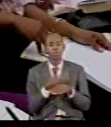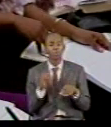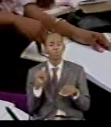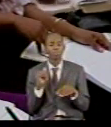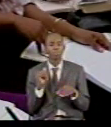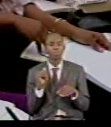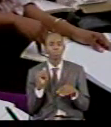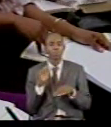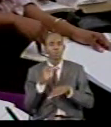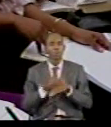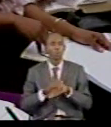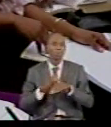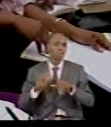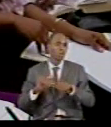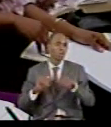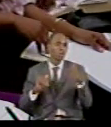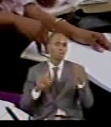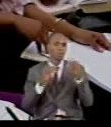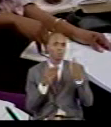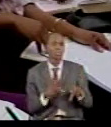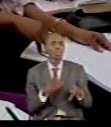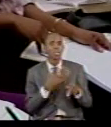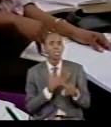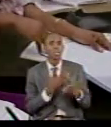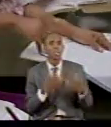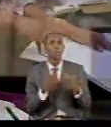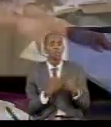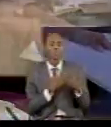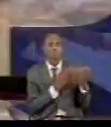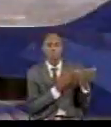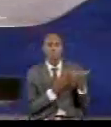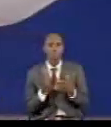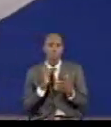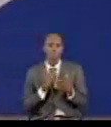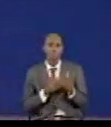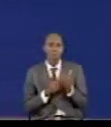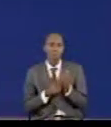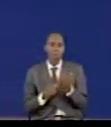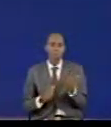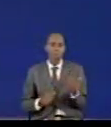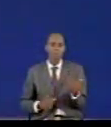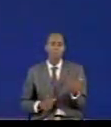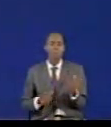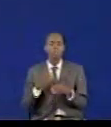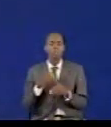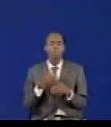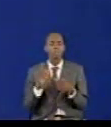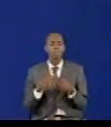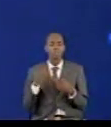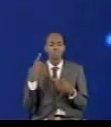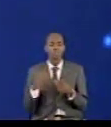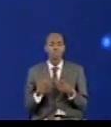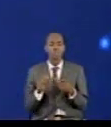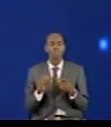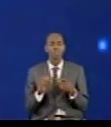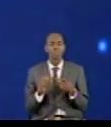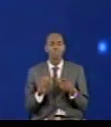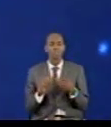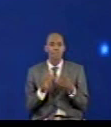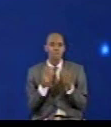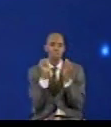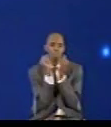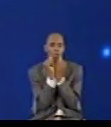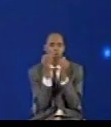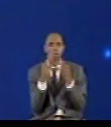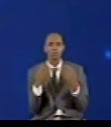conspicuous, and they want to bring us back into the bondage of sin. They want